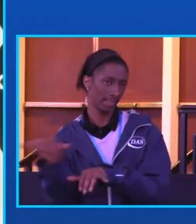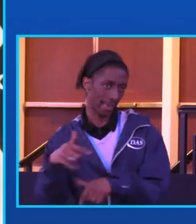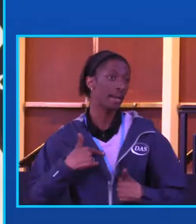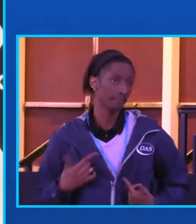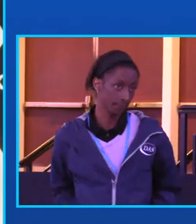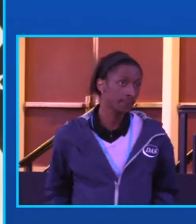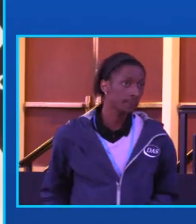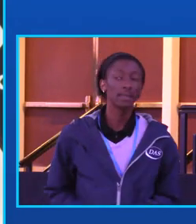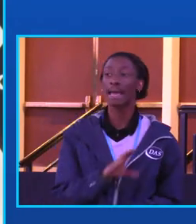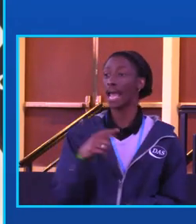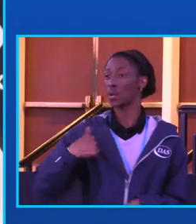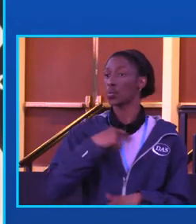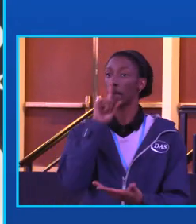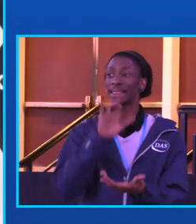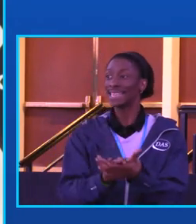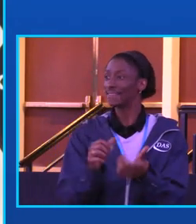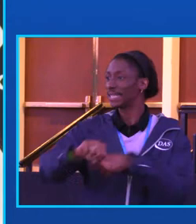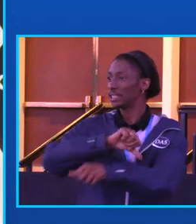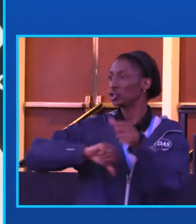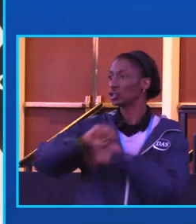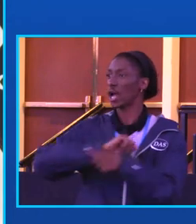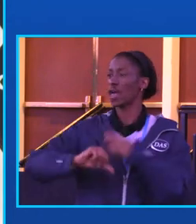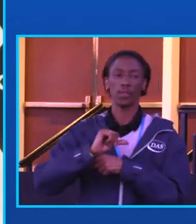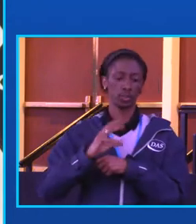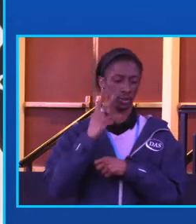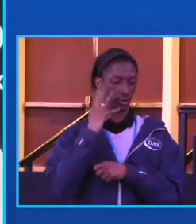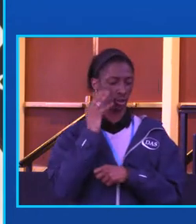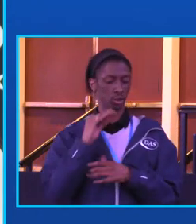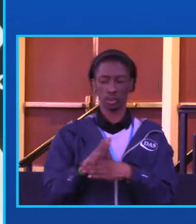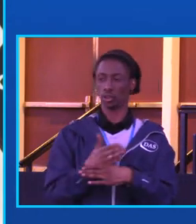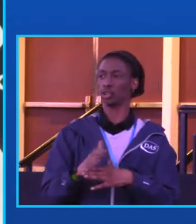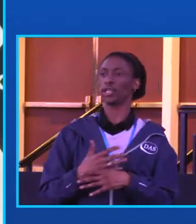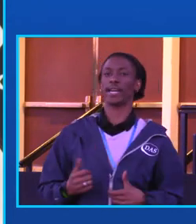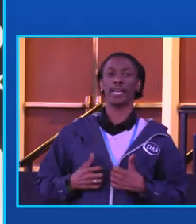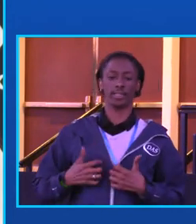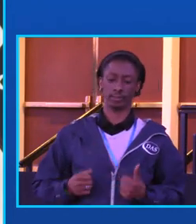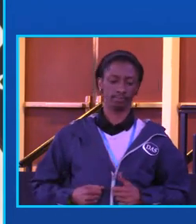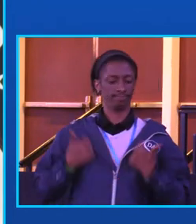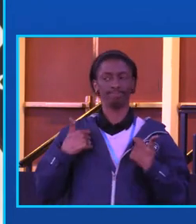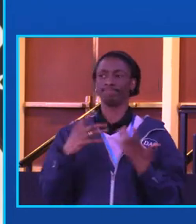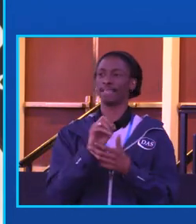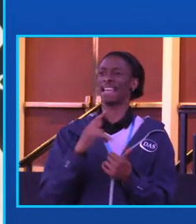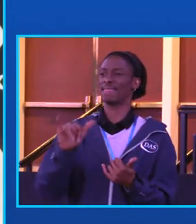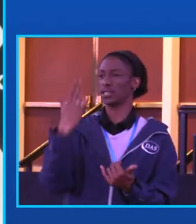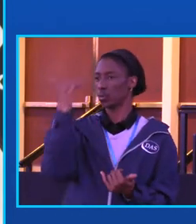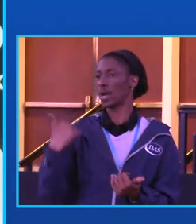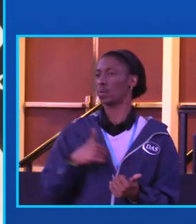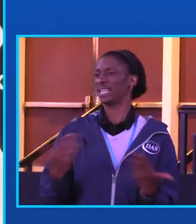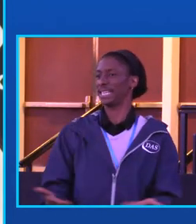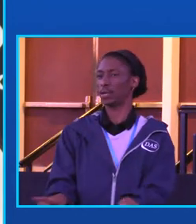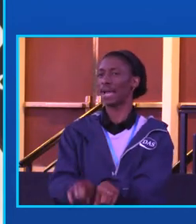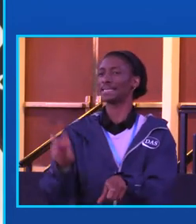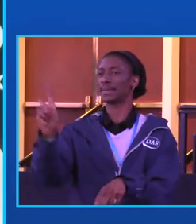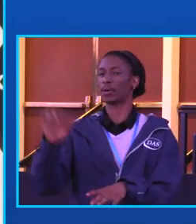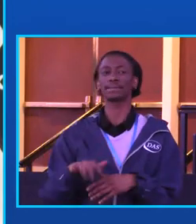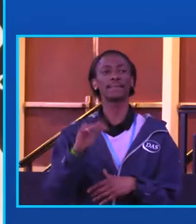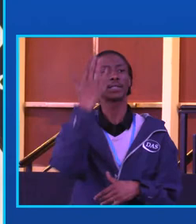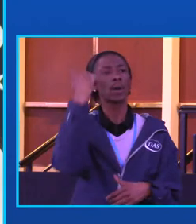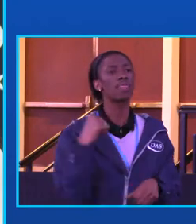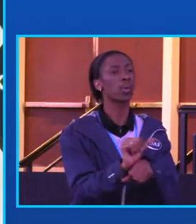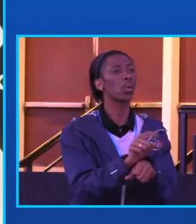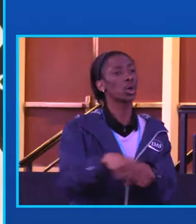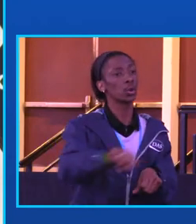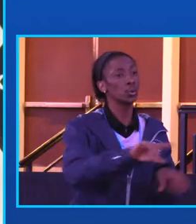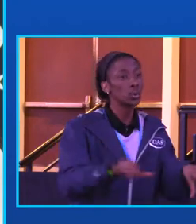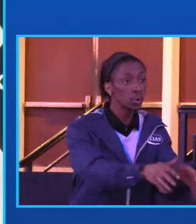mine, and we believe in each other's shared prosperity. And that's what we do here as Democrats. That's why the work that all of you